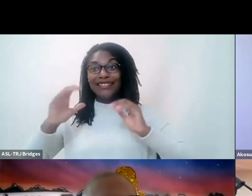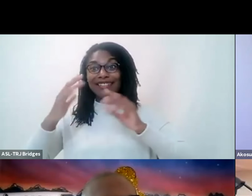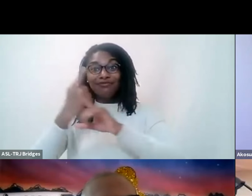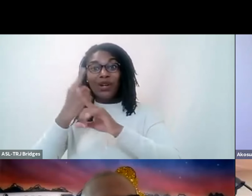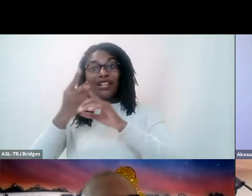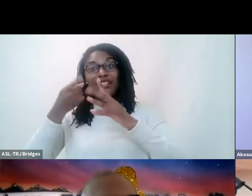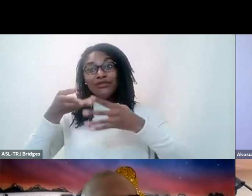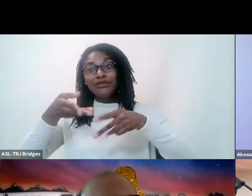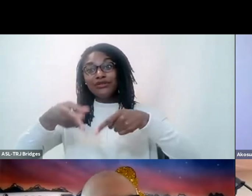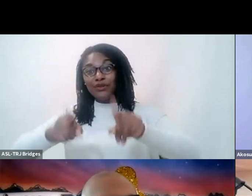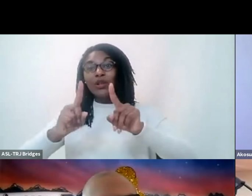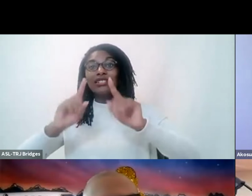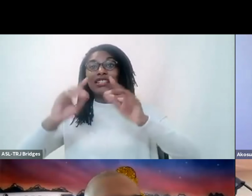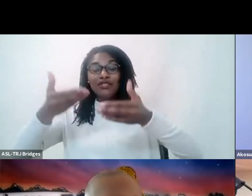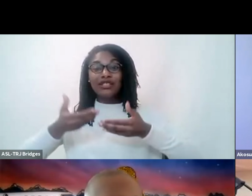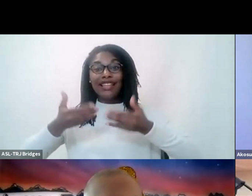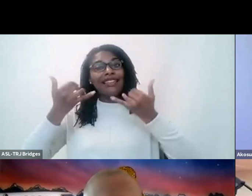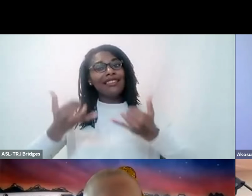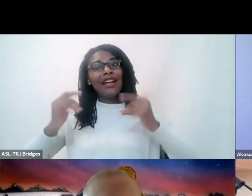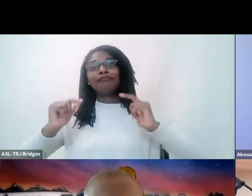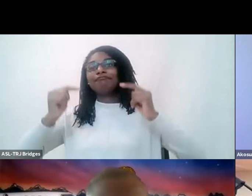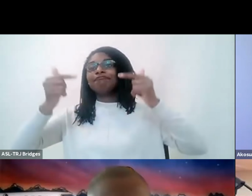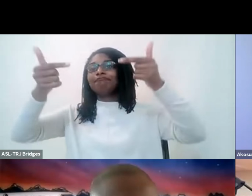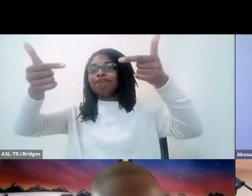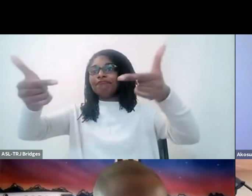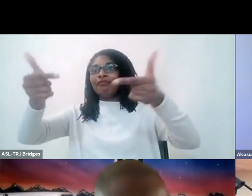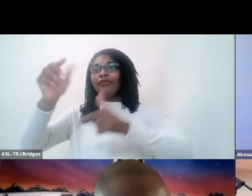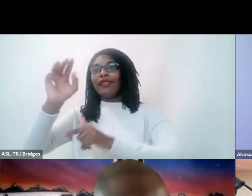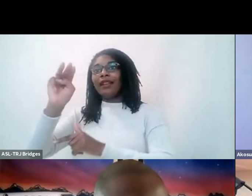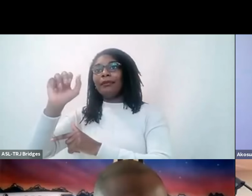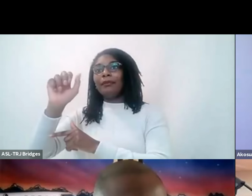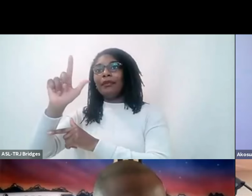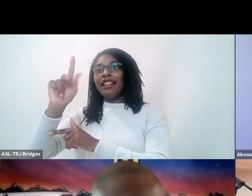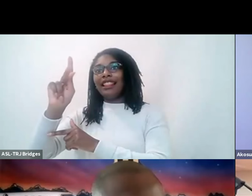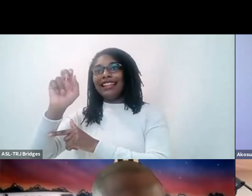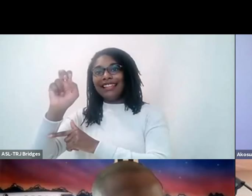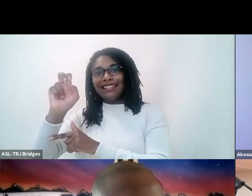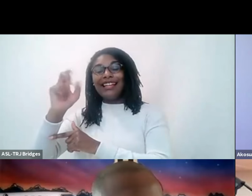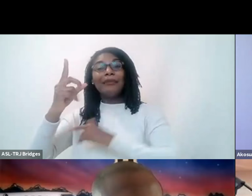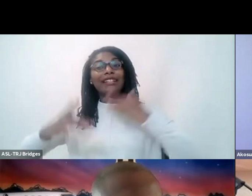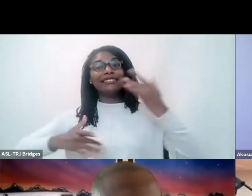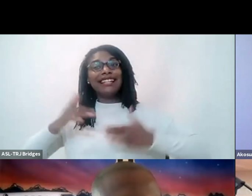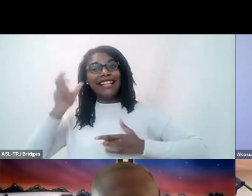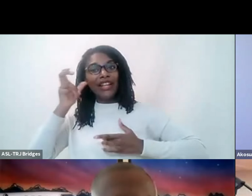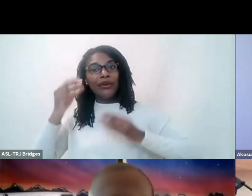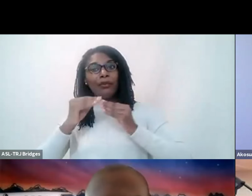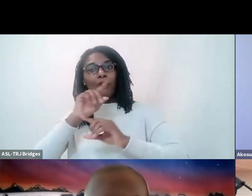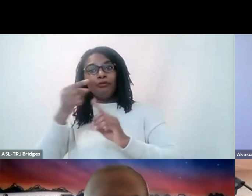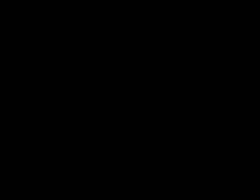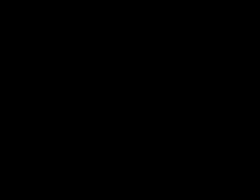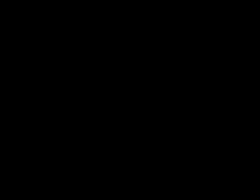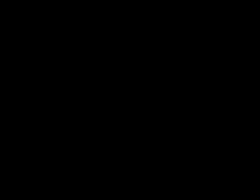introduction. And I will now turn the program over to Malik, and I'm excited to hear more.